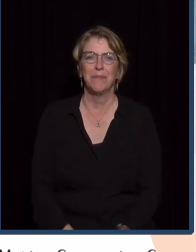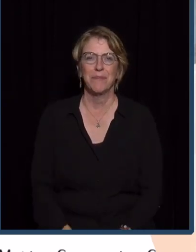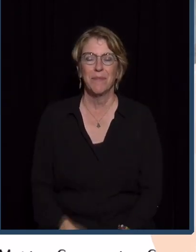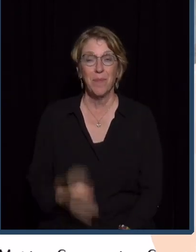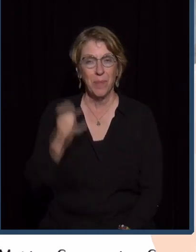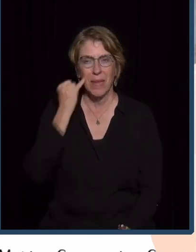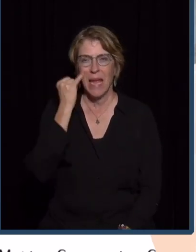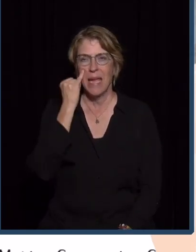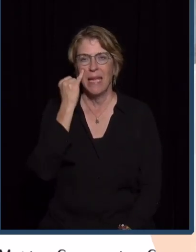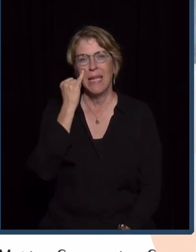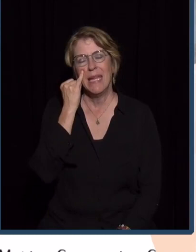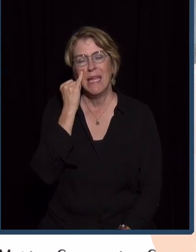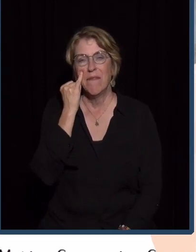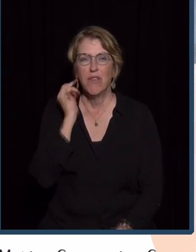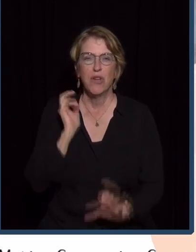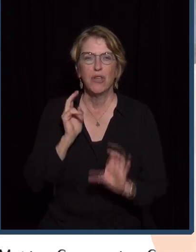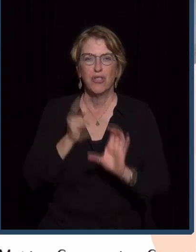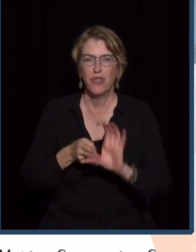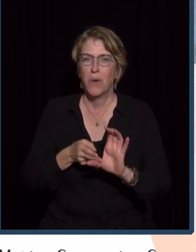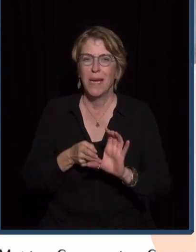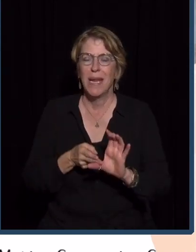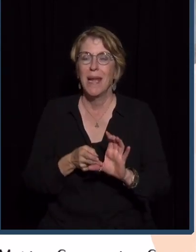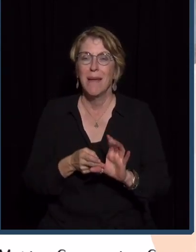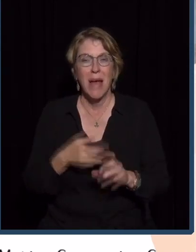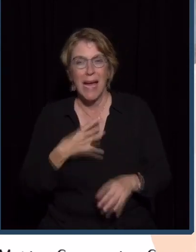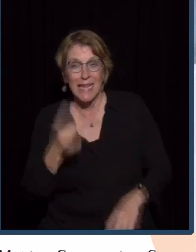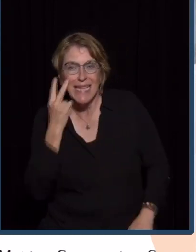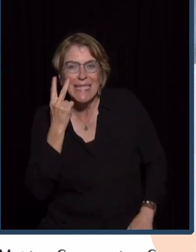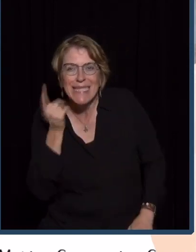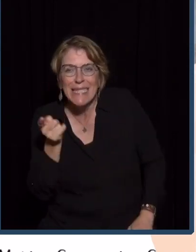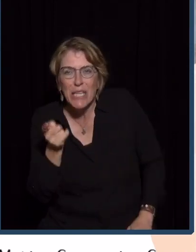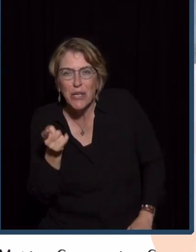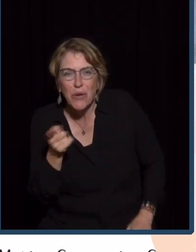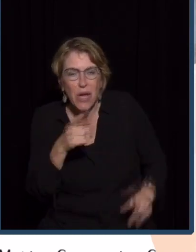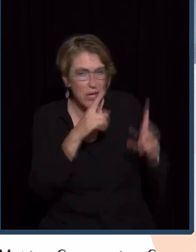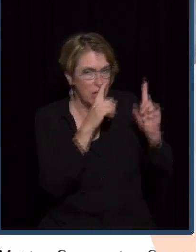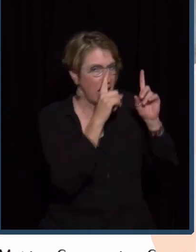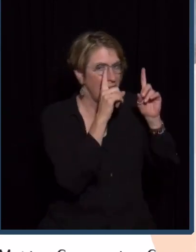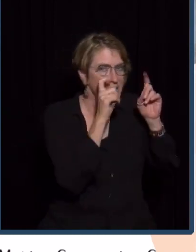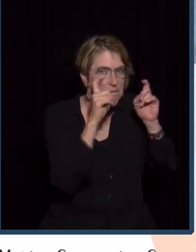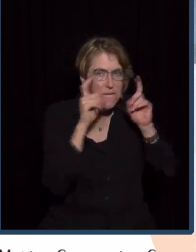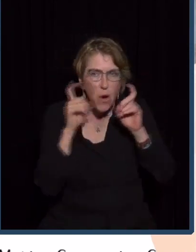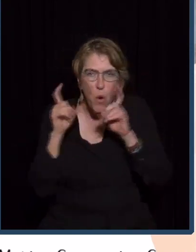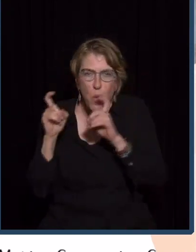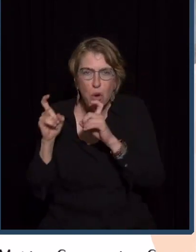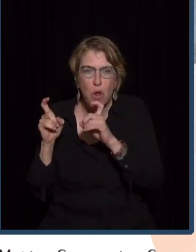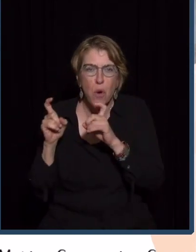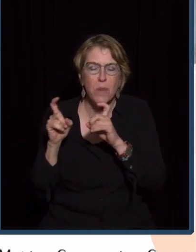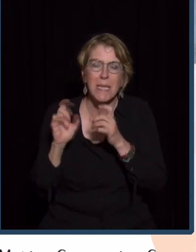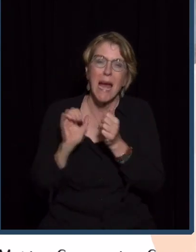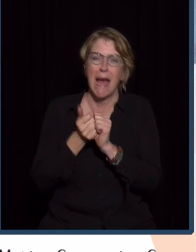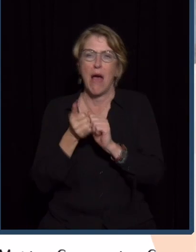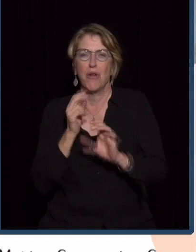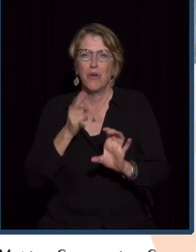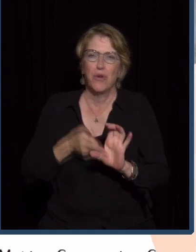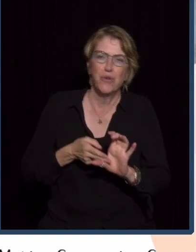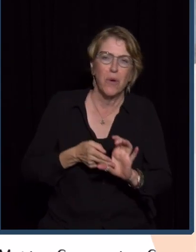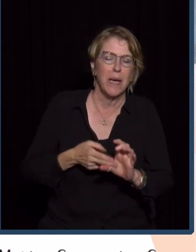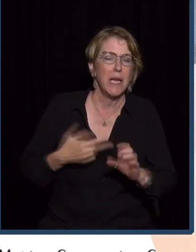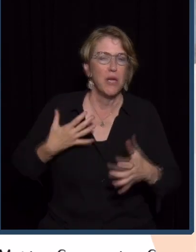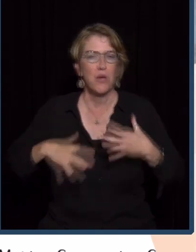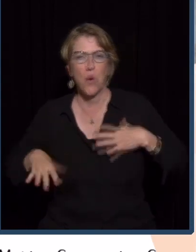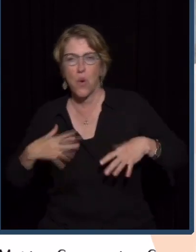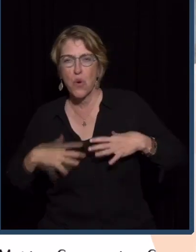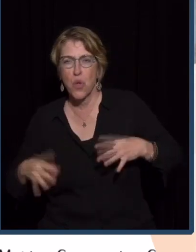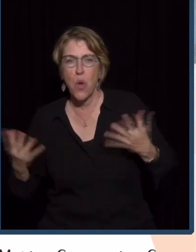you tuning in, I would love to see you. Can you send us photos of how you're joining us, who you are watching with, and what you're wearing,